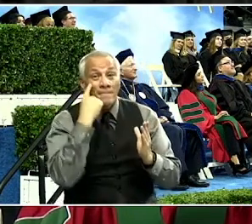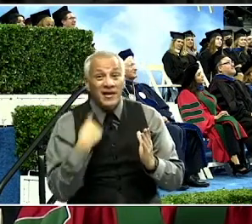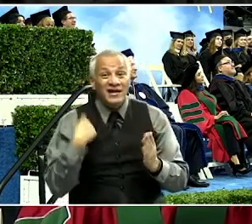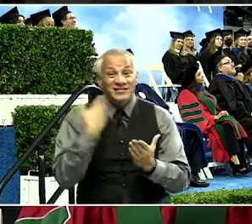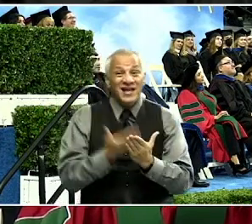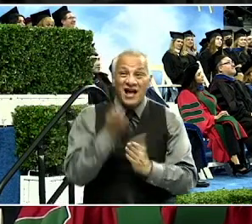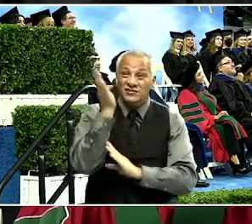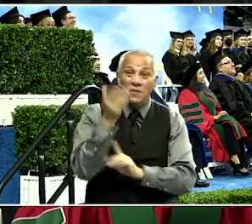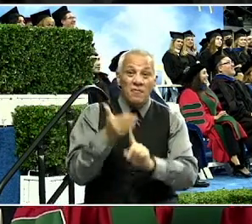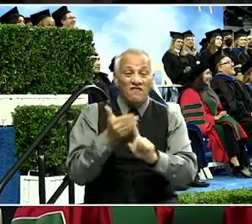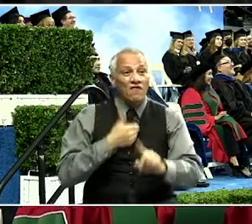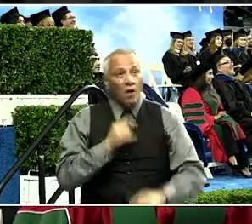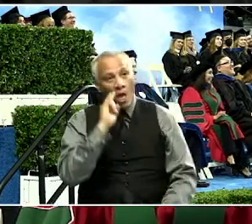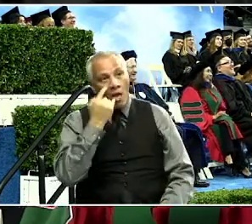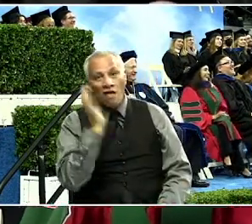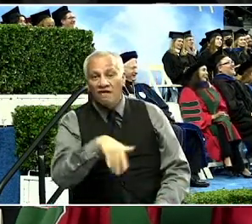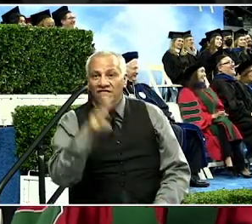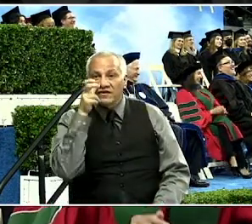earlier, got bored, and left.